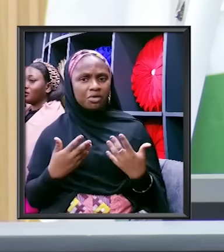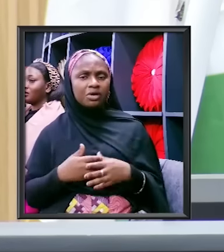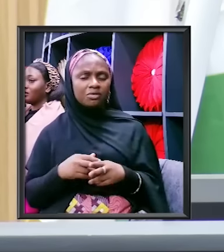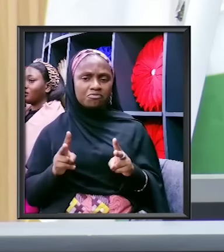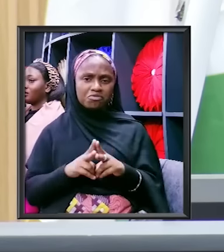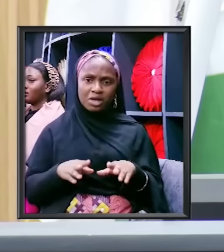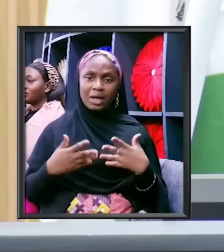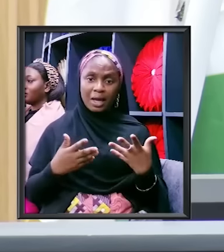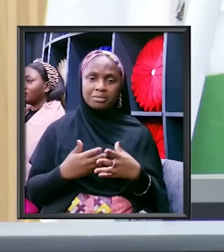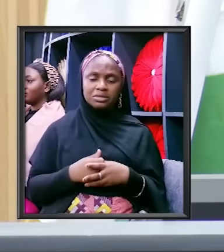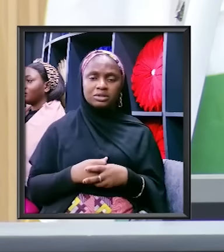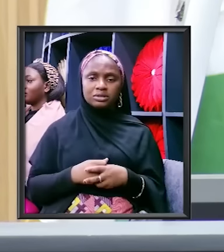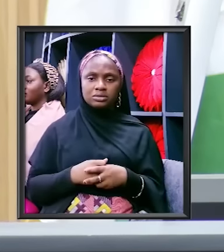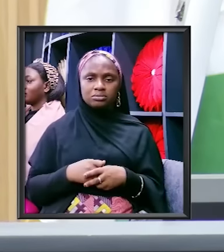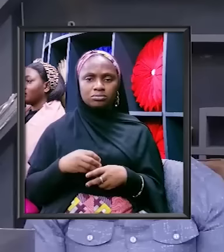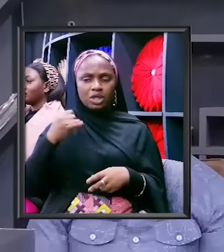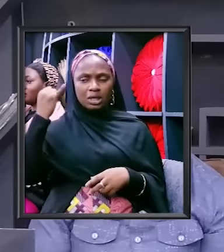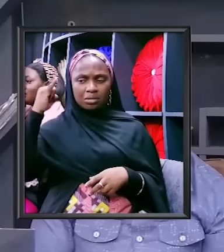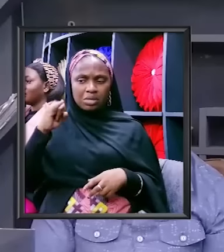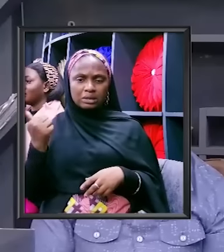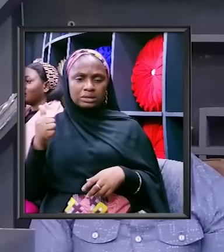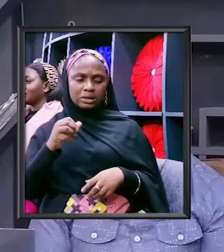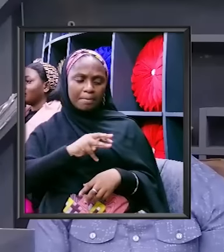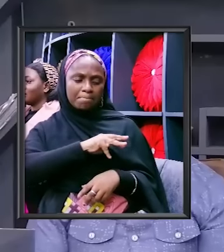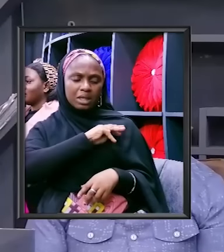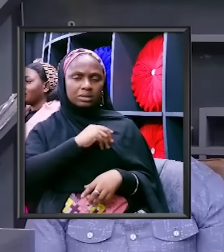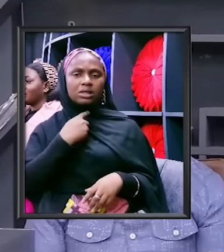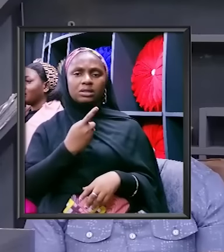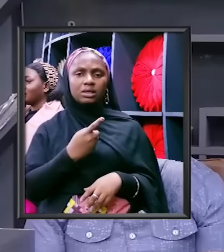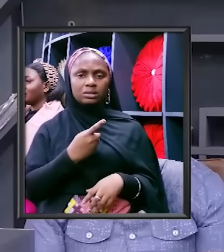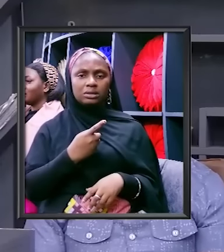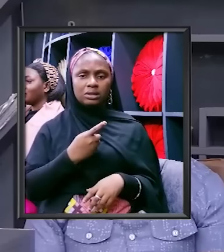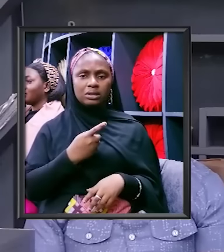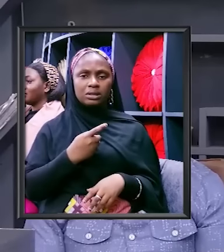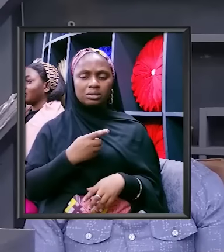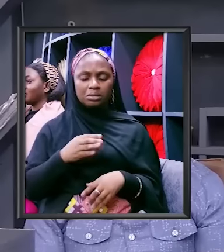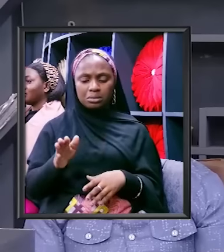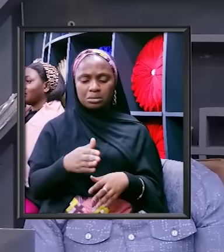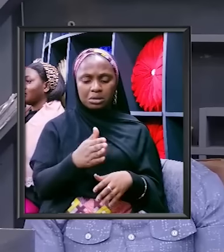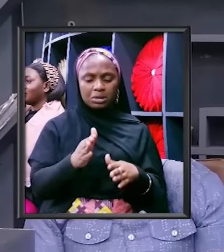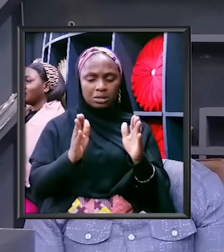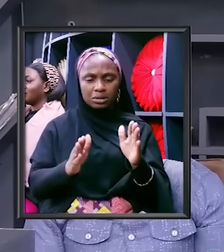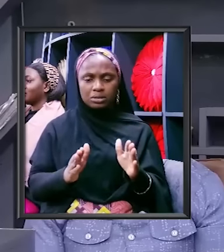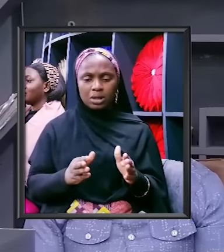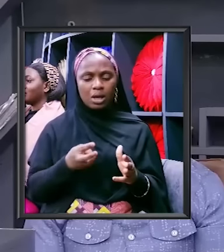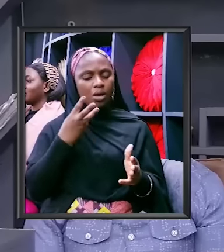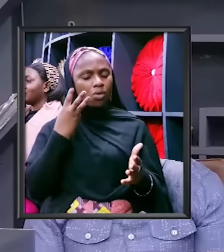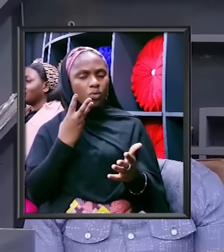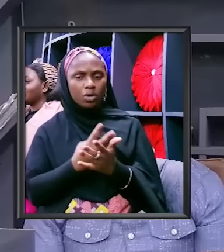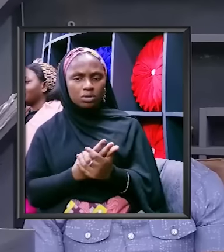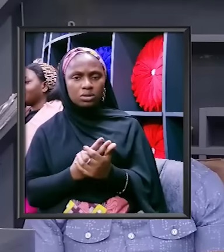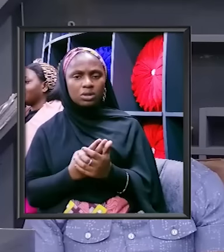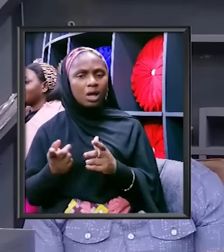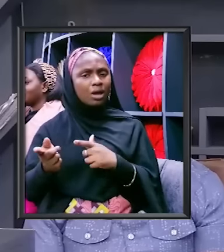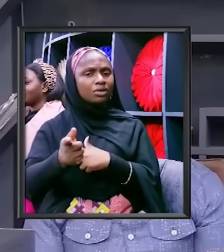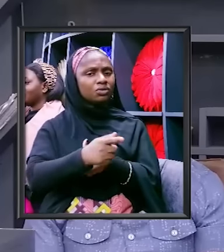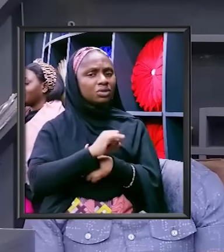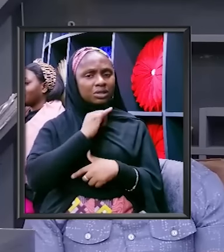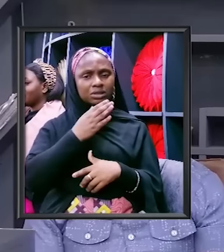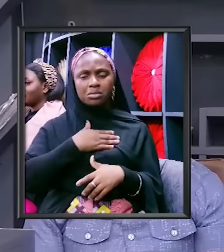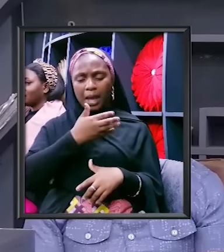some people like this, imagine a minister telling a cleaner, well done. Oh. Imagine the person will feel like, today is my best